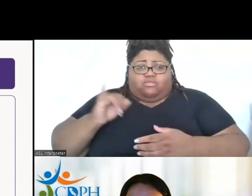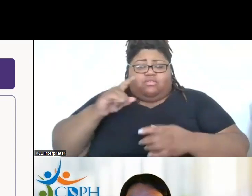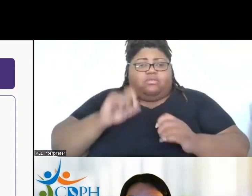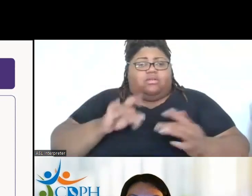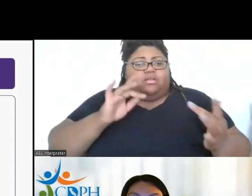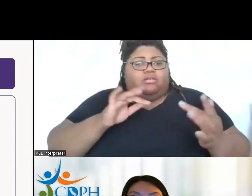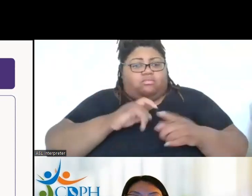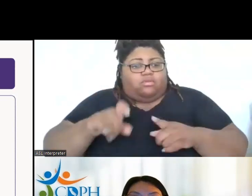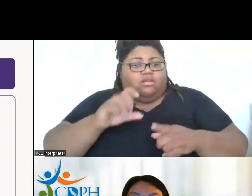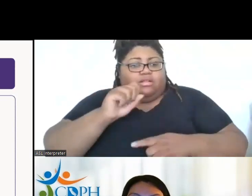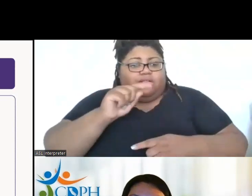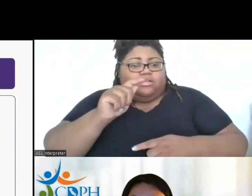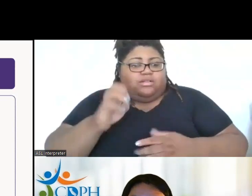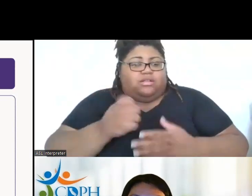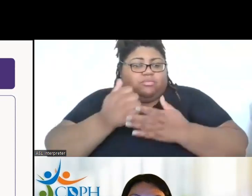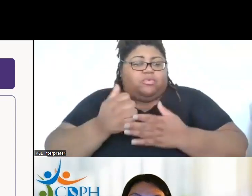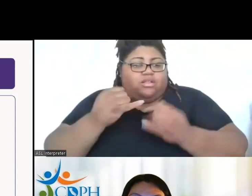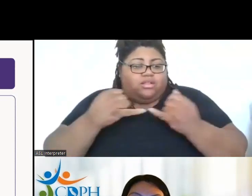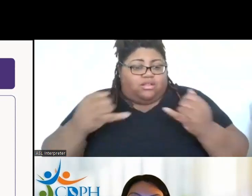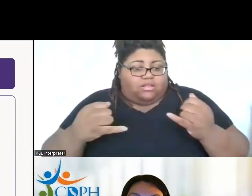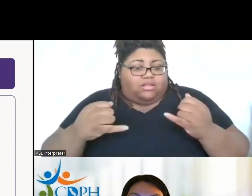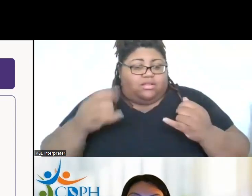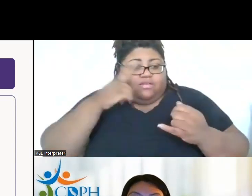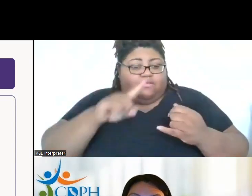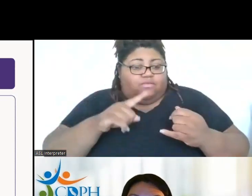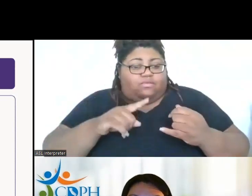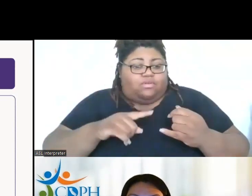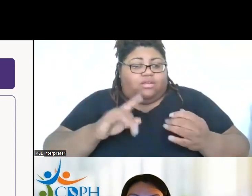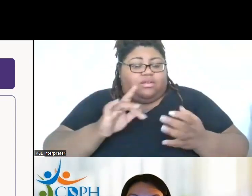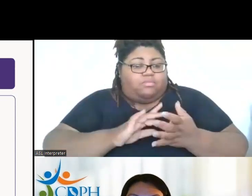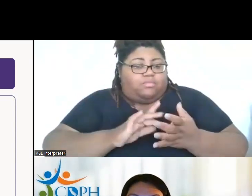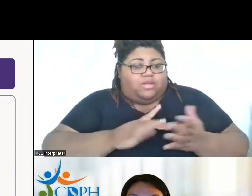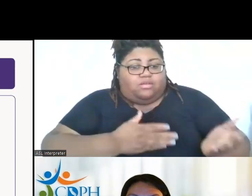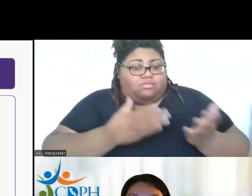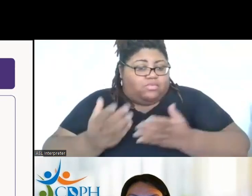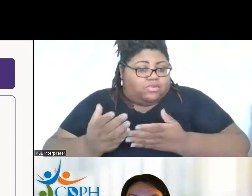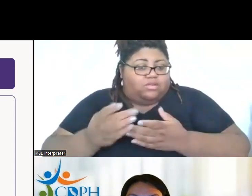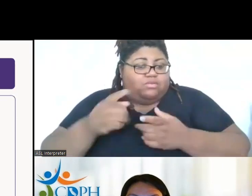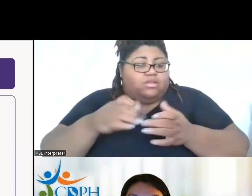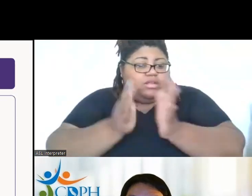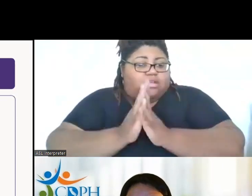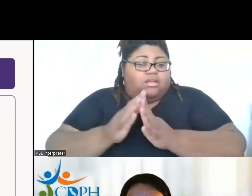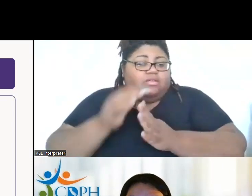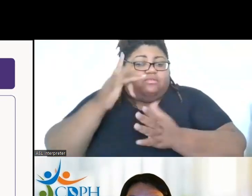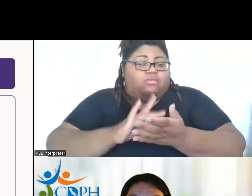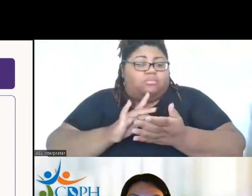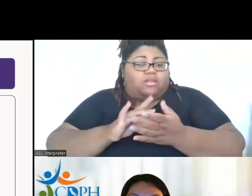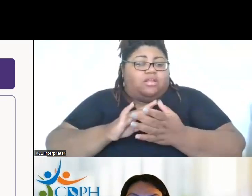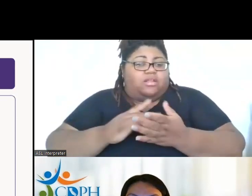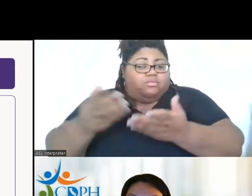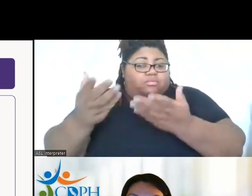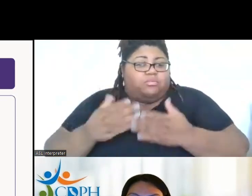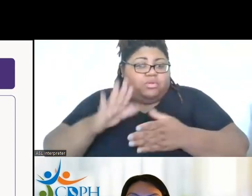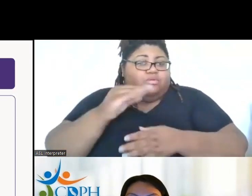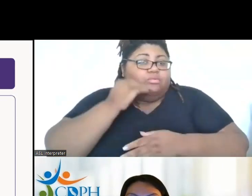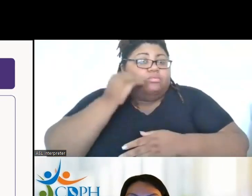line. And then for dispensing, you can request that the prescription be sent to a pharmacy that delivers, and